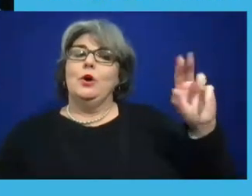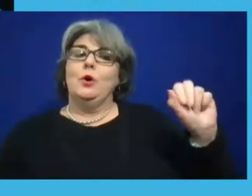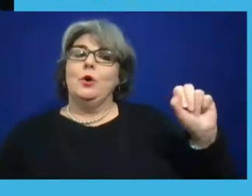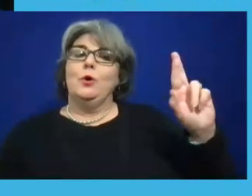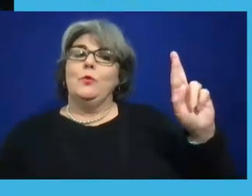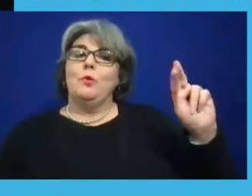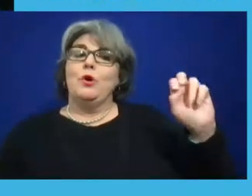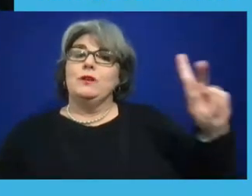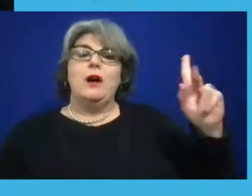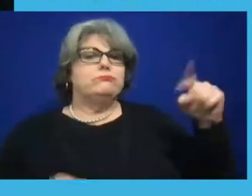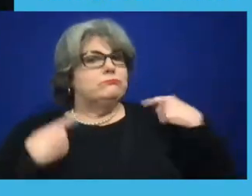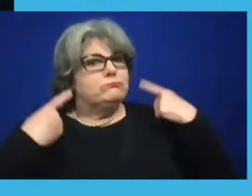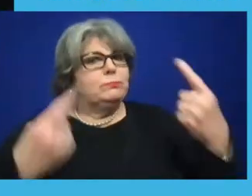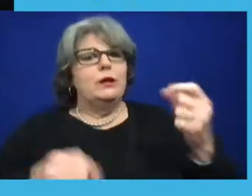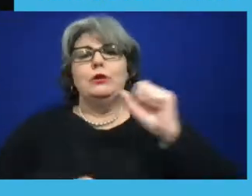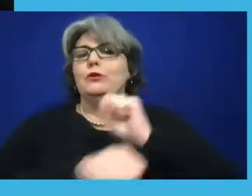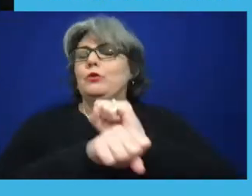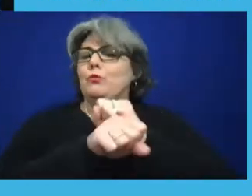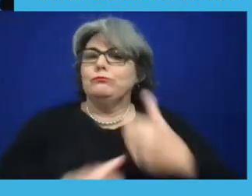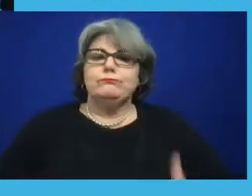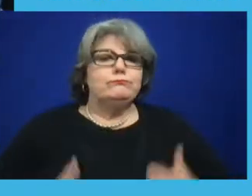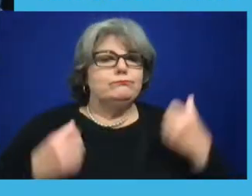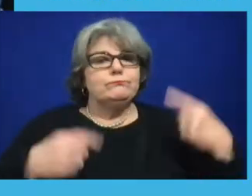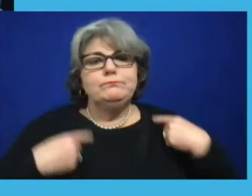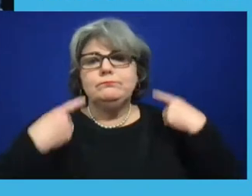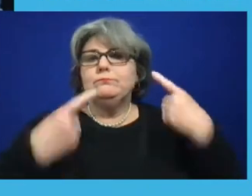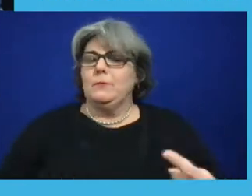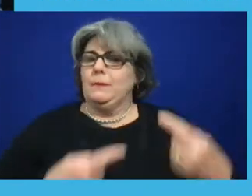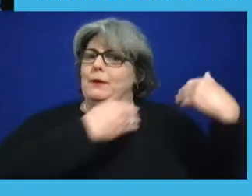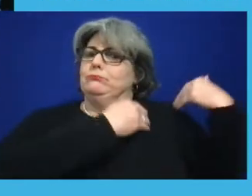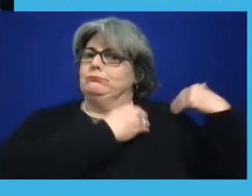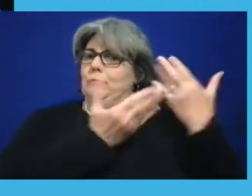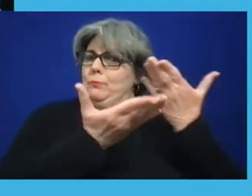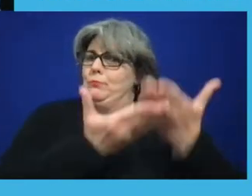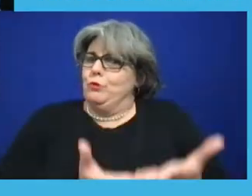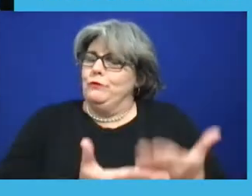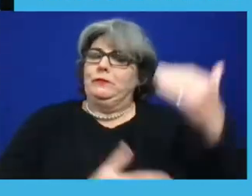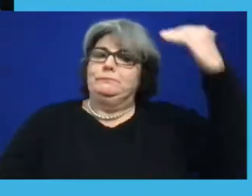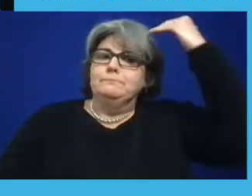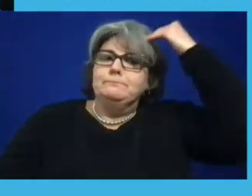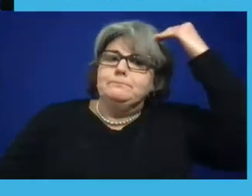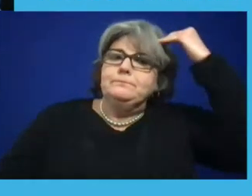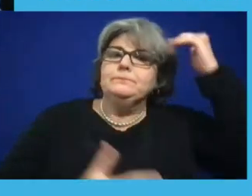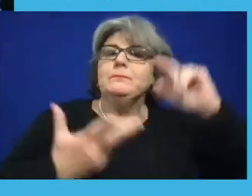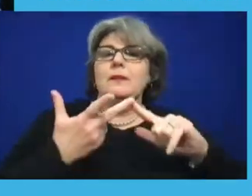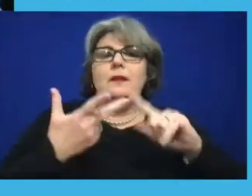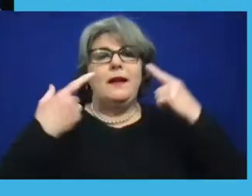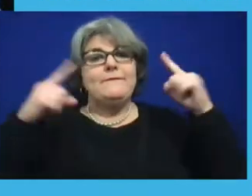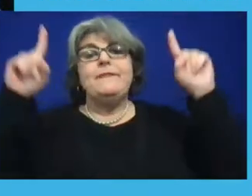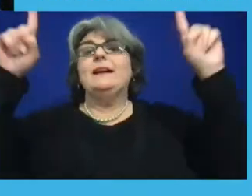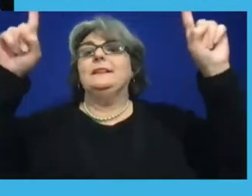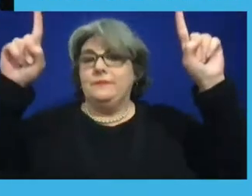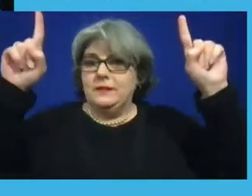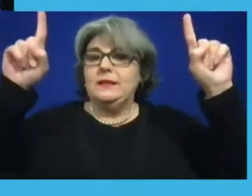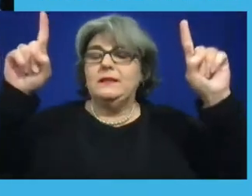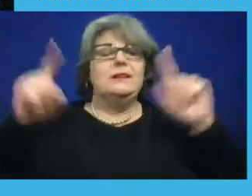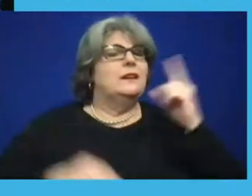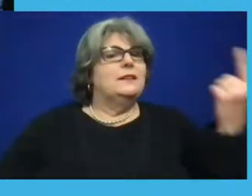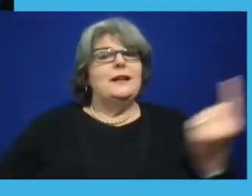you. Somebody like Reverend Raphael Warnock, who's been doing it all his life